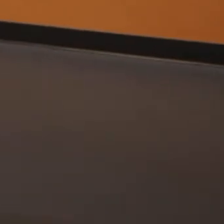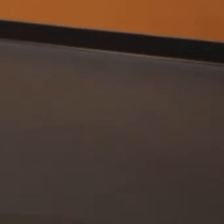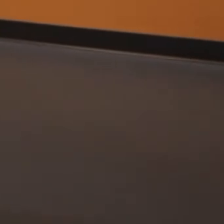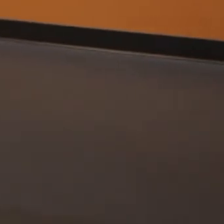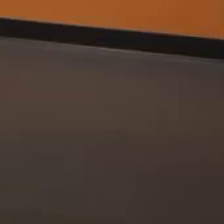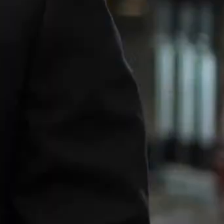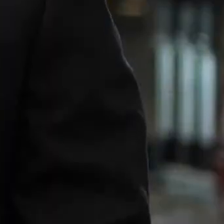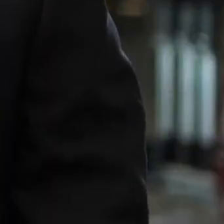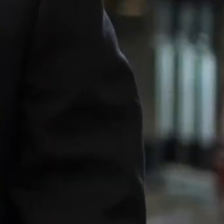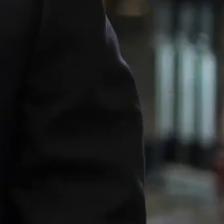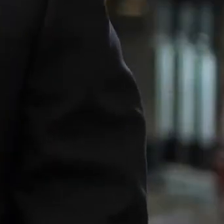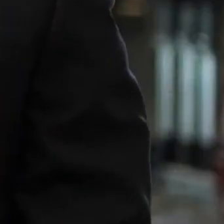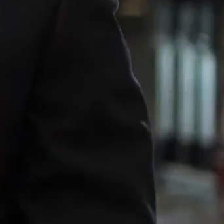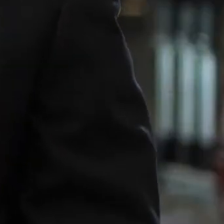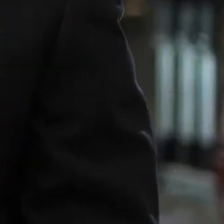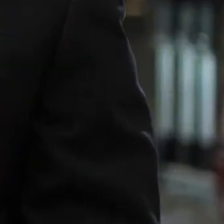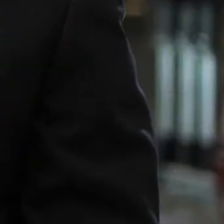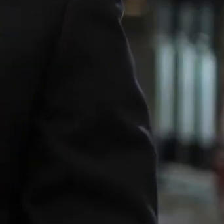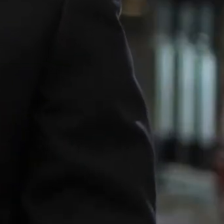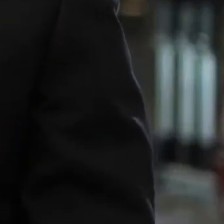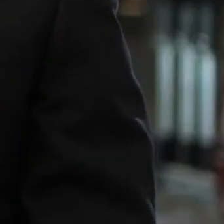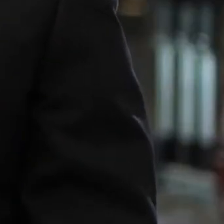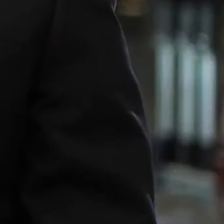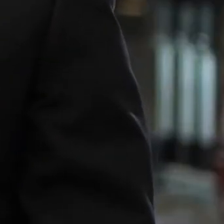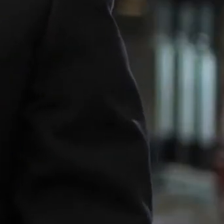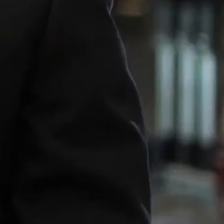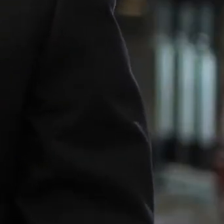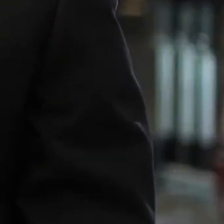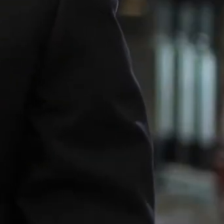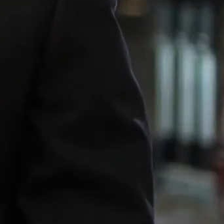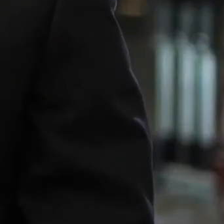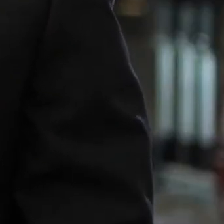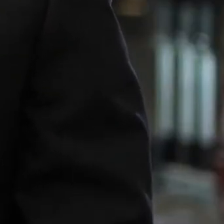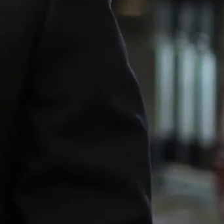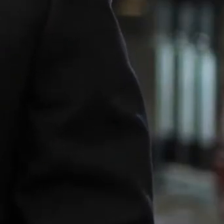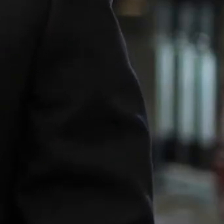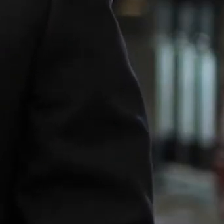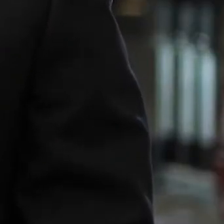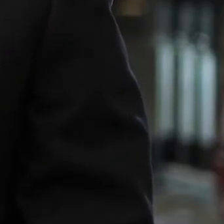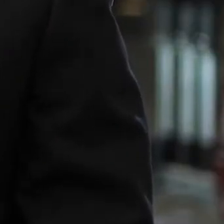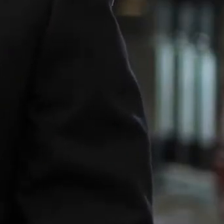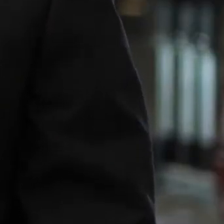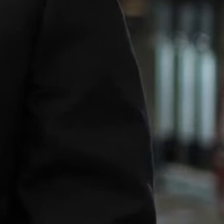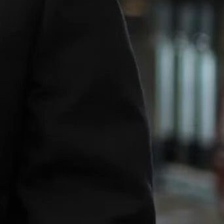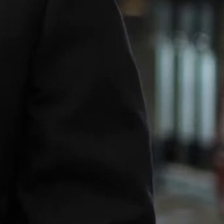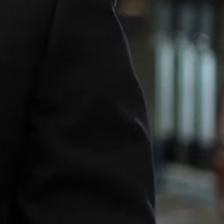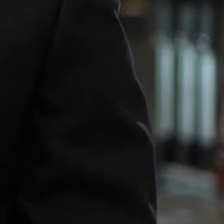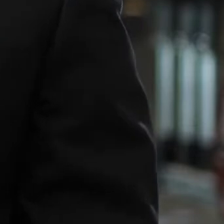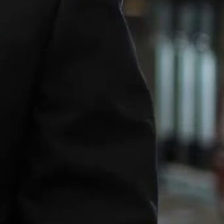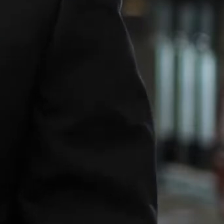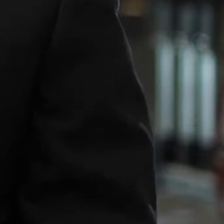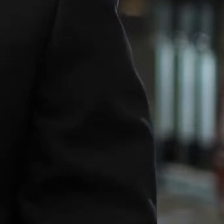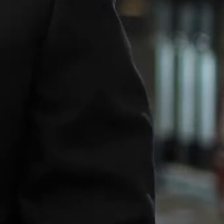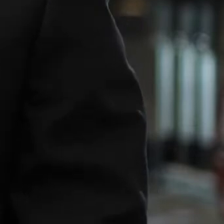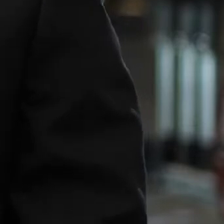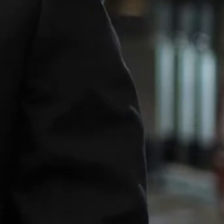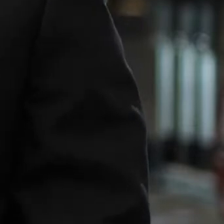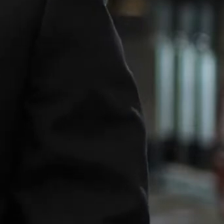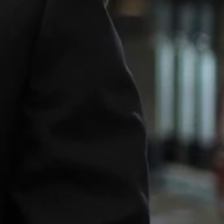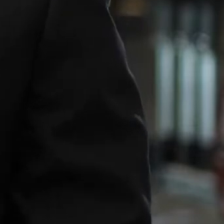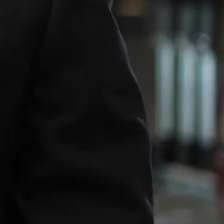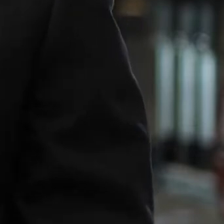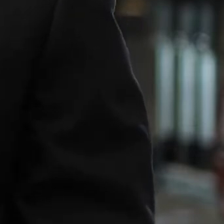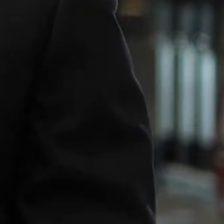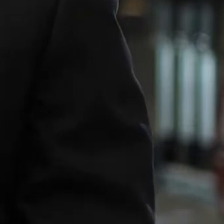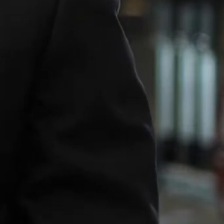things could bring people to El Paso County, how they could benefit the two organizations and the people in the room, the students